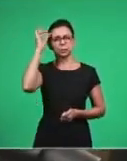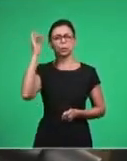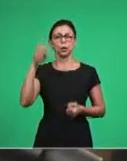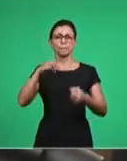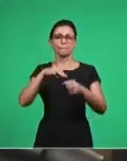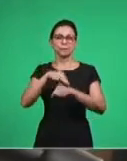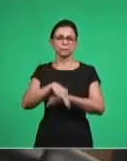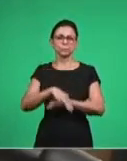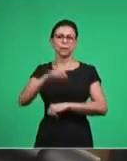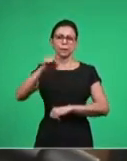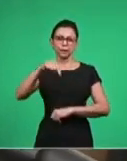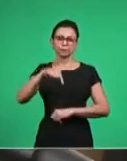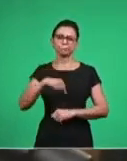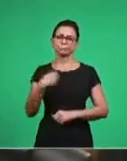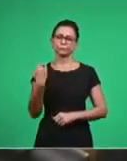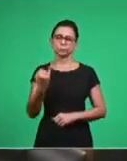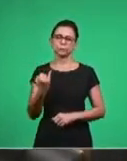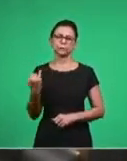your position